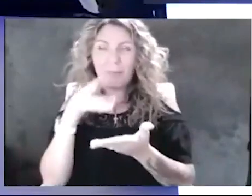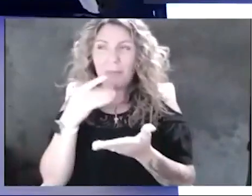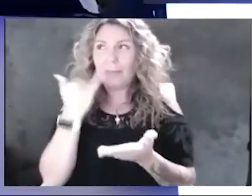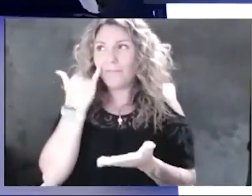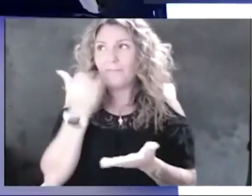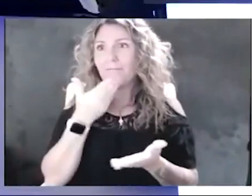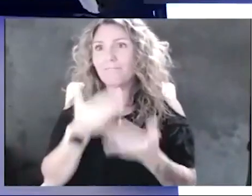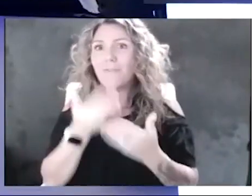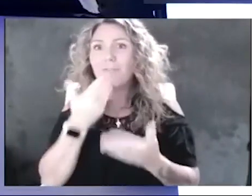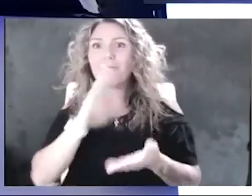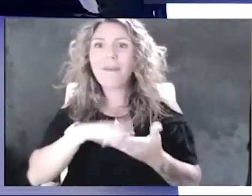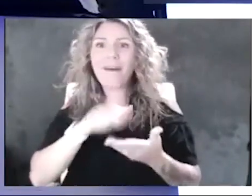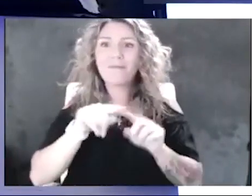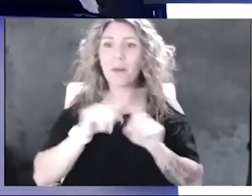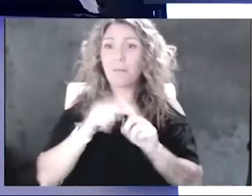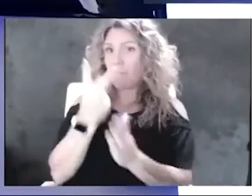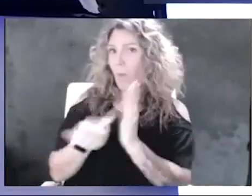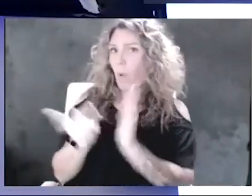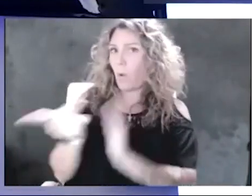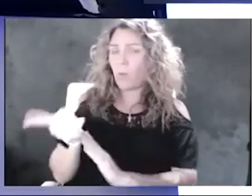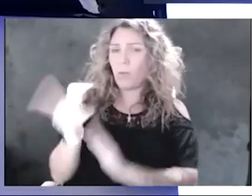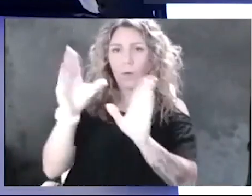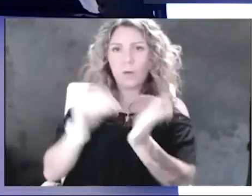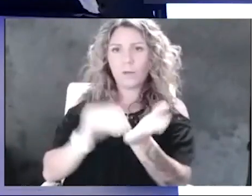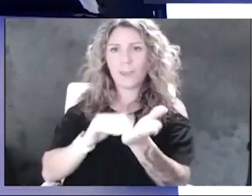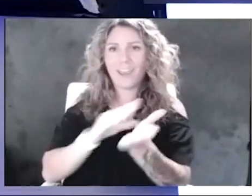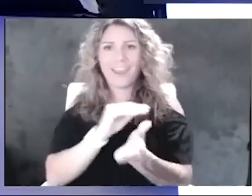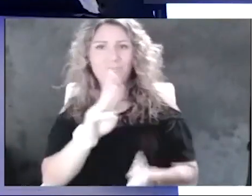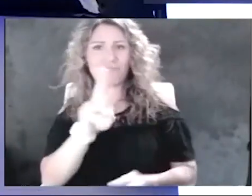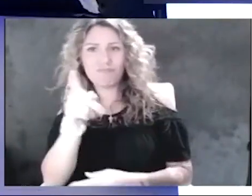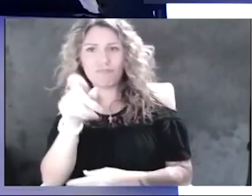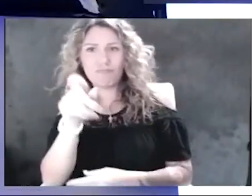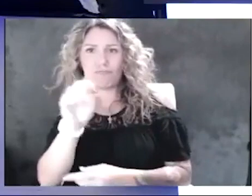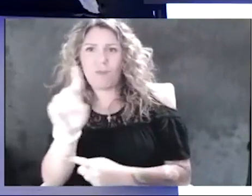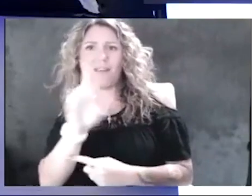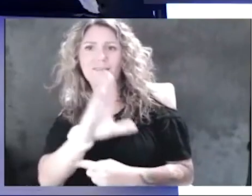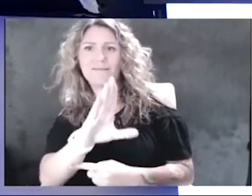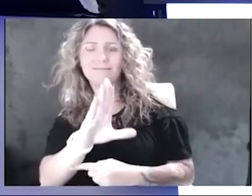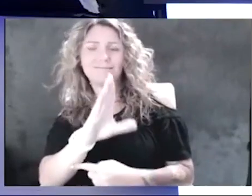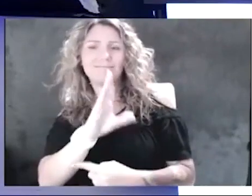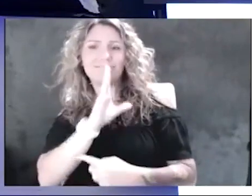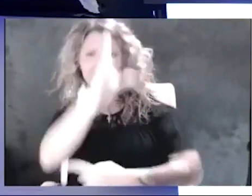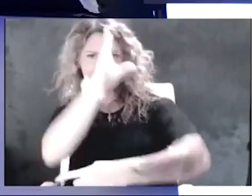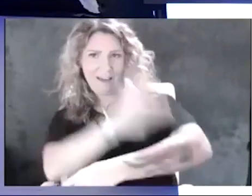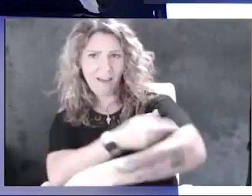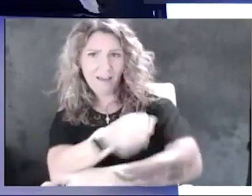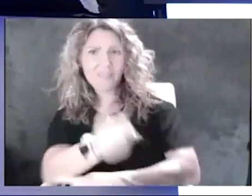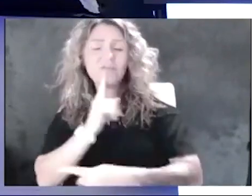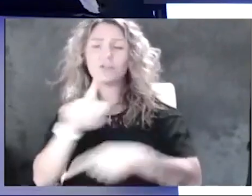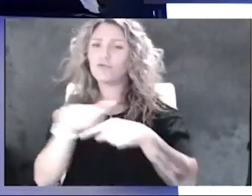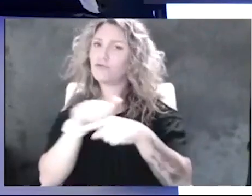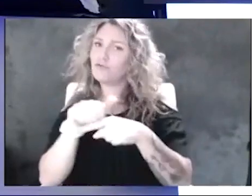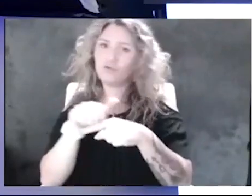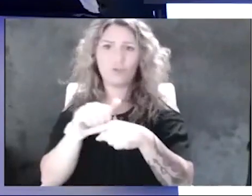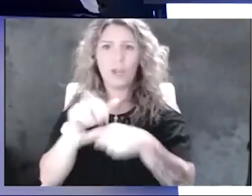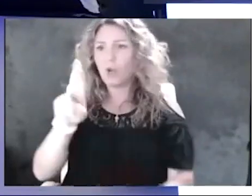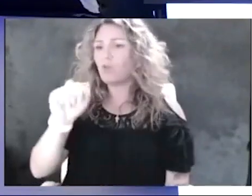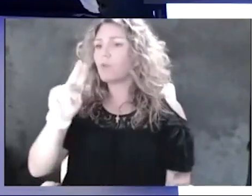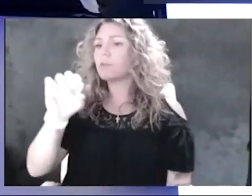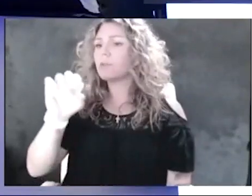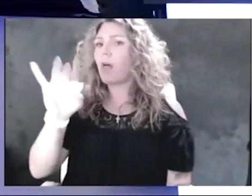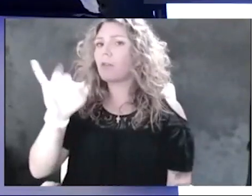docs. And Brad is their son. He's a great pediatrician here at KU. As I said, he's a trained rheumatologist, and he's doing the long